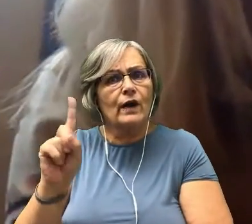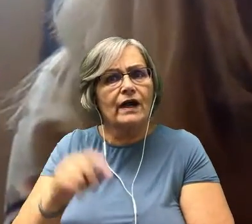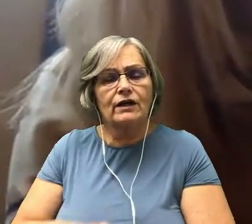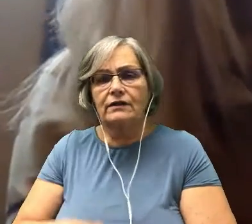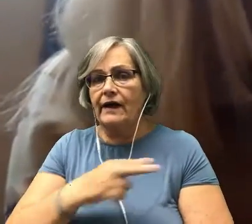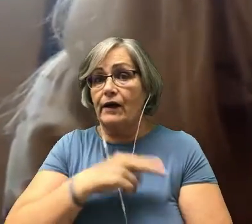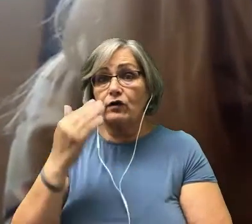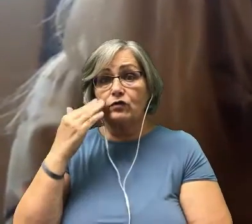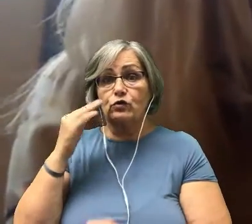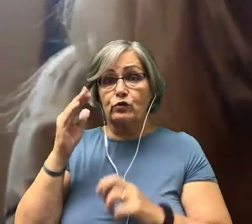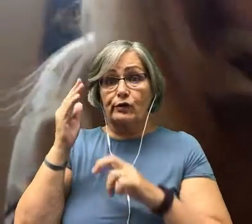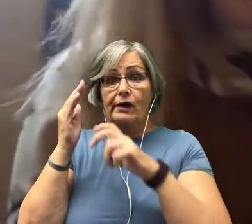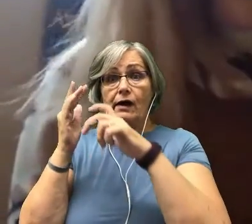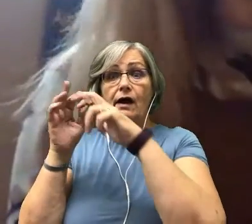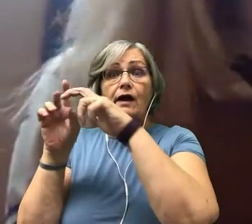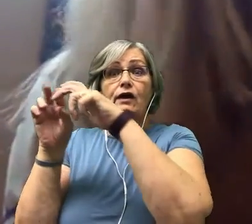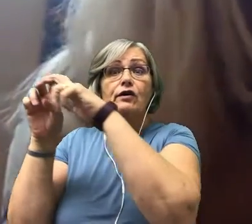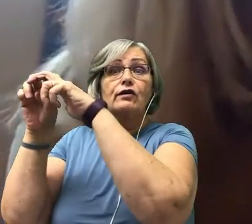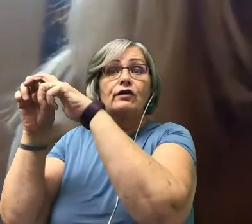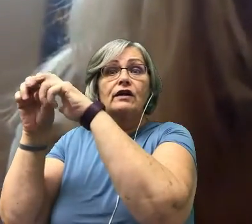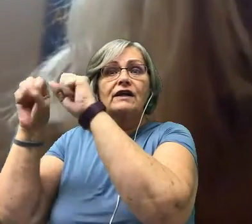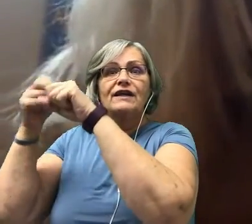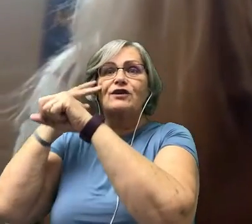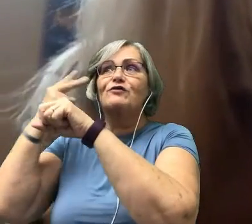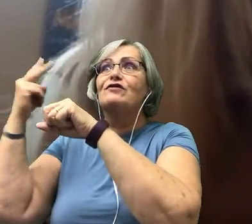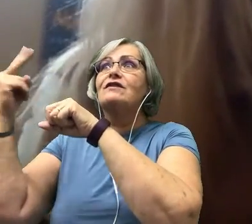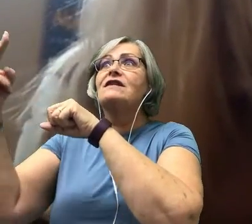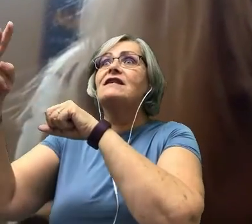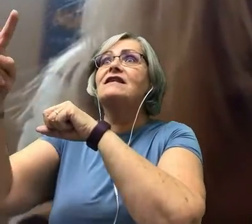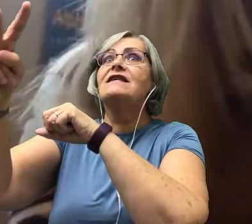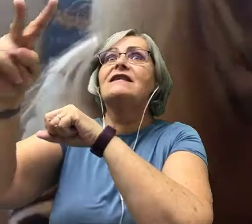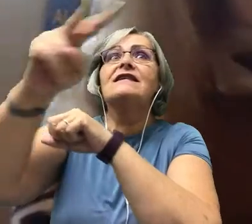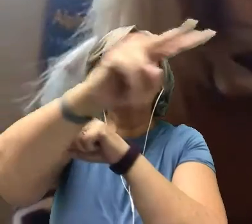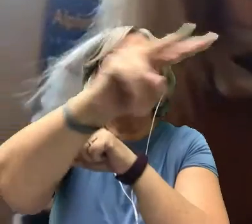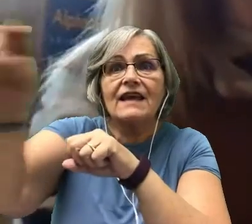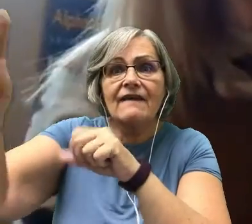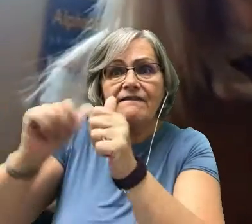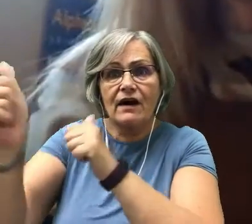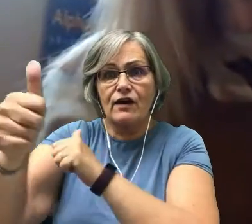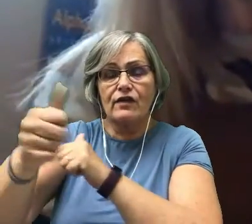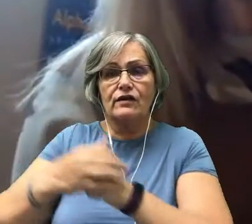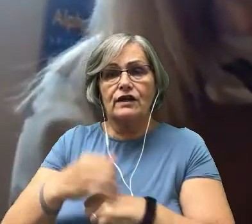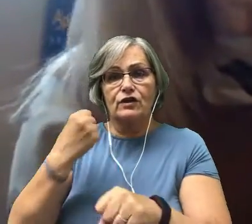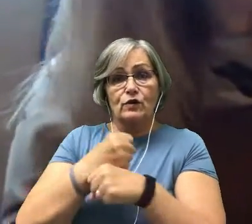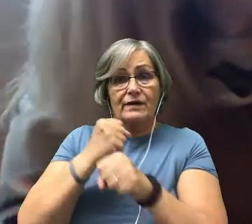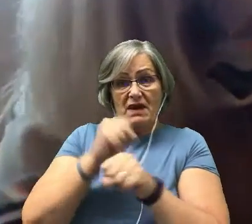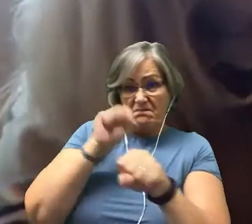Harold knew that the higher up he went, the farther he could see, so he decided to make the hill into a